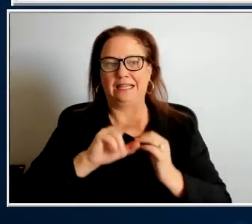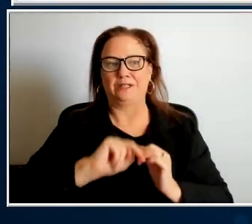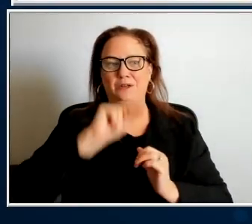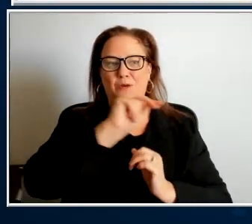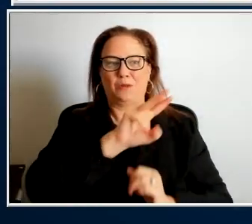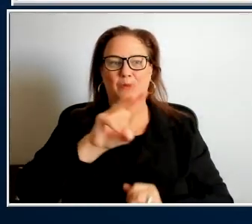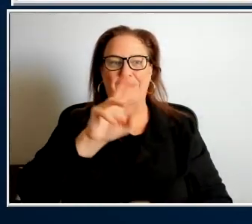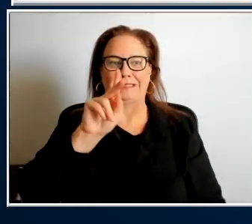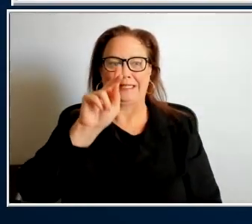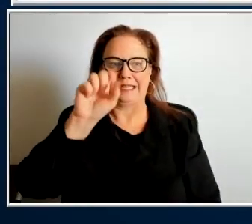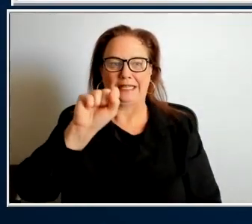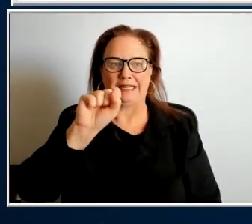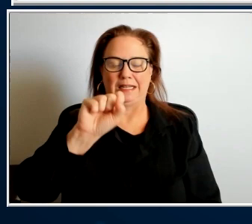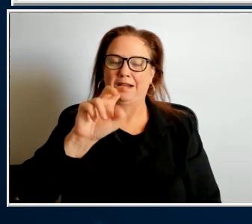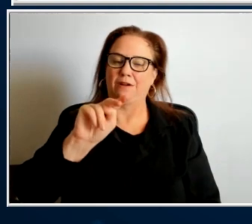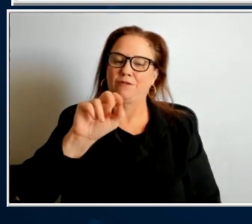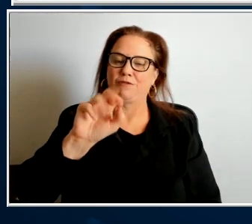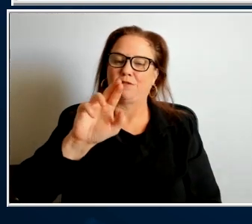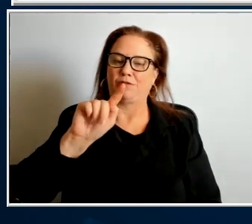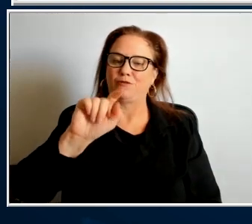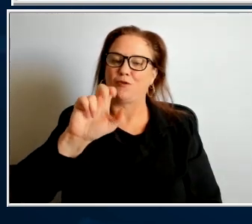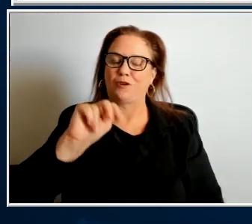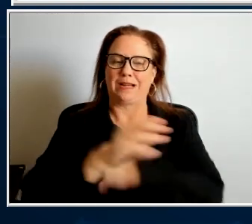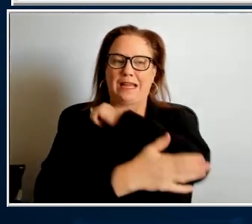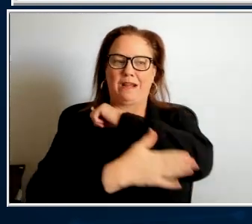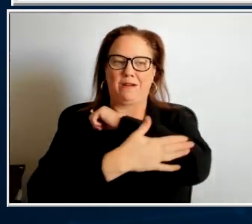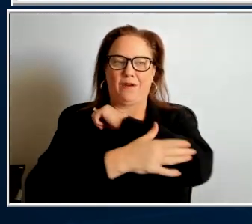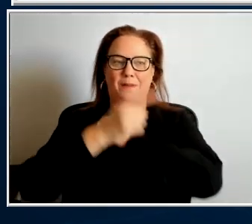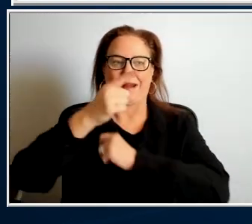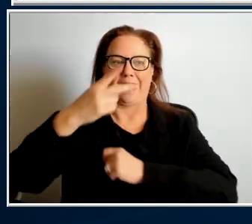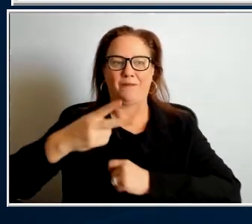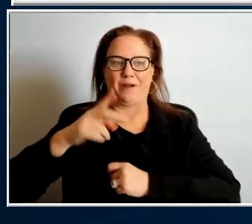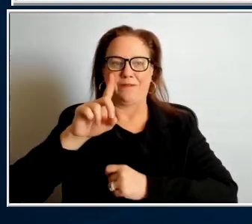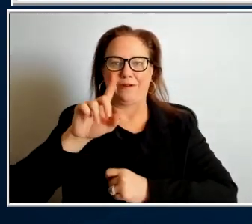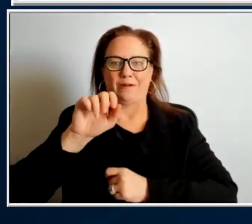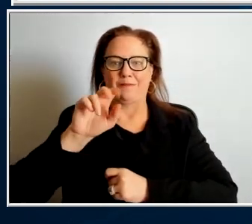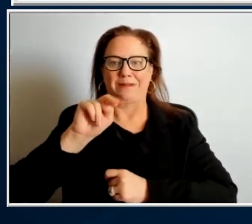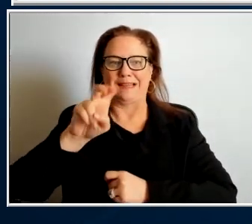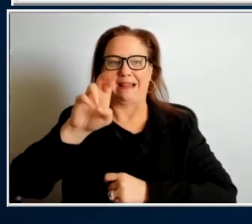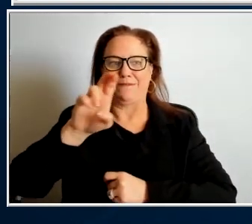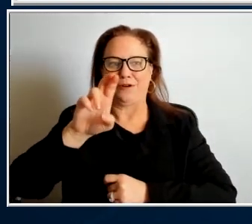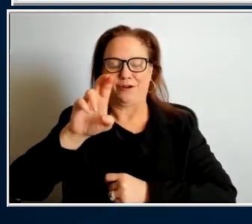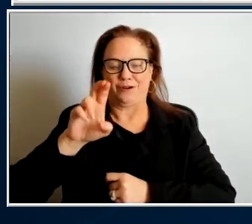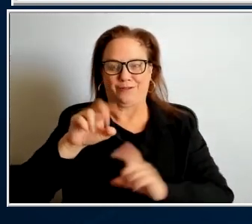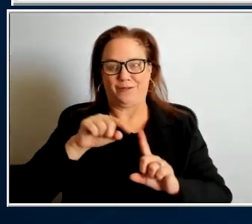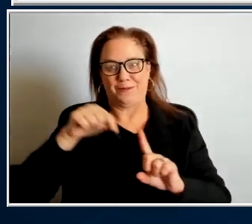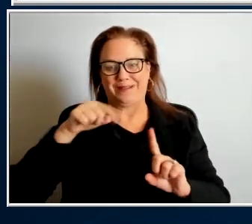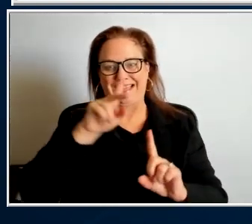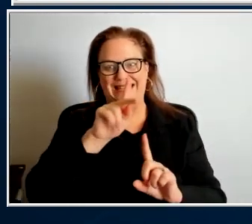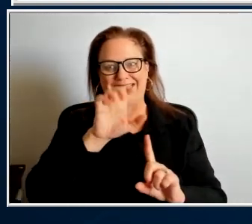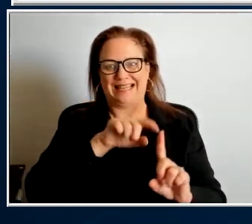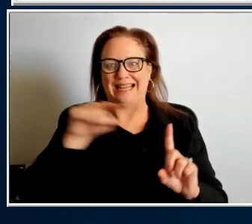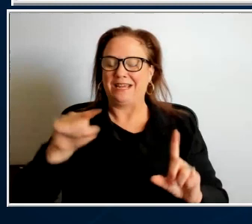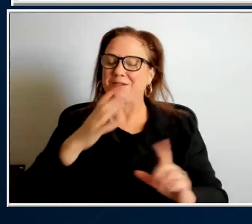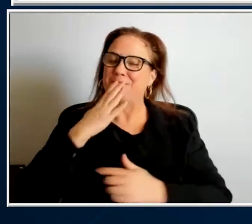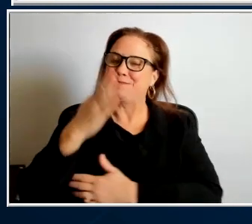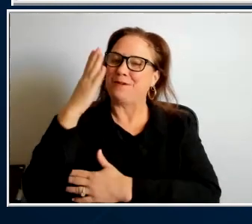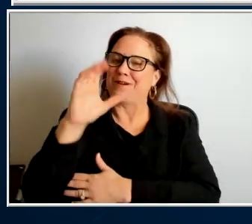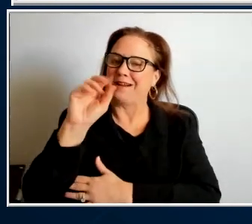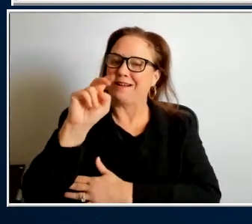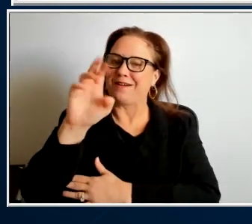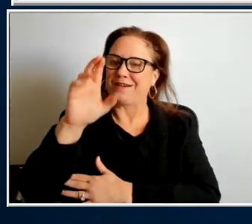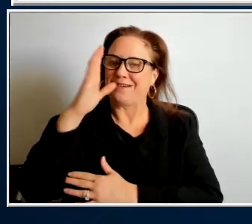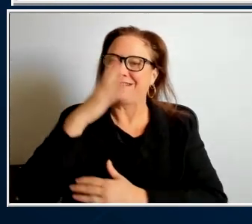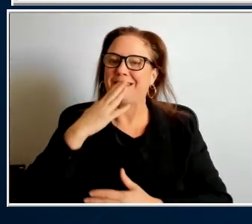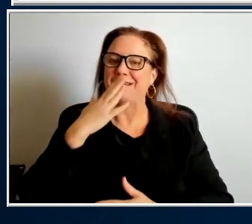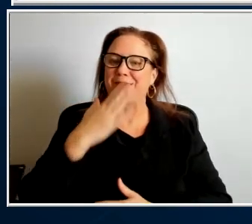That's in Norton County, about halfway to Denver from here in Kansas City. Conor, good morning. How are you? I'm great. I